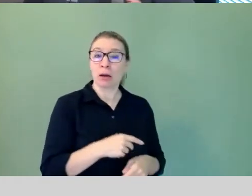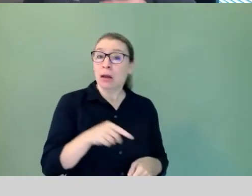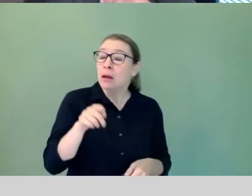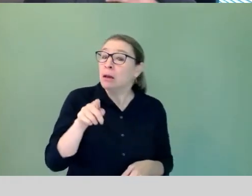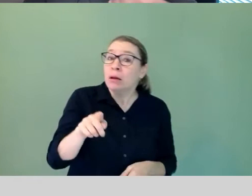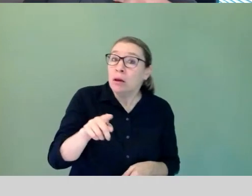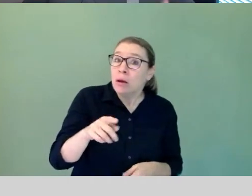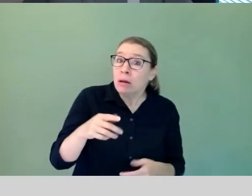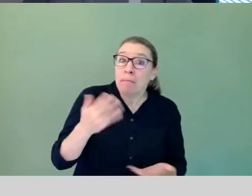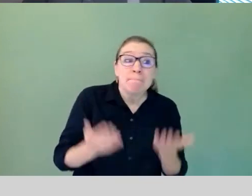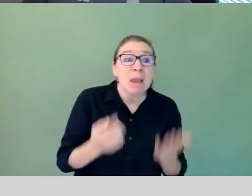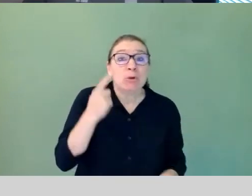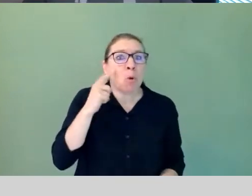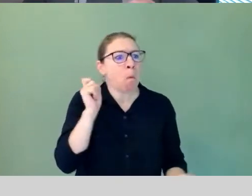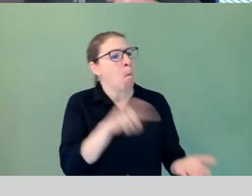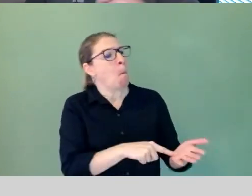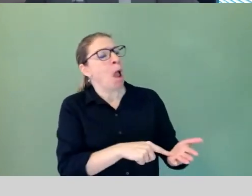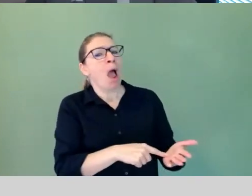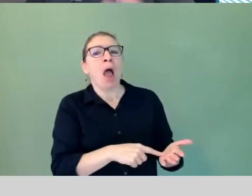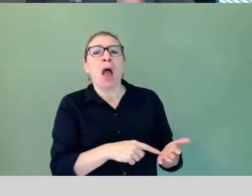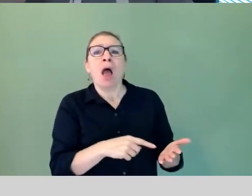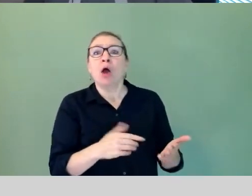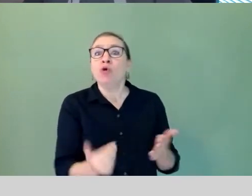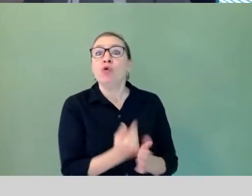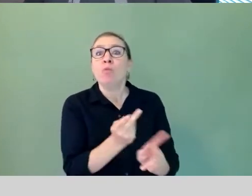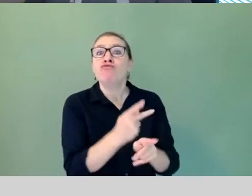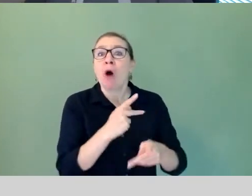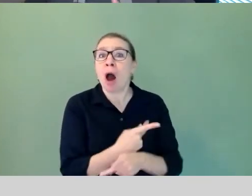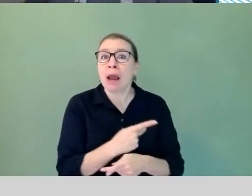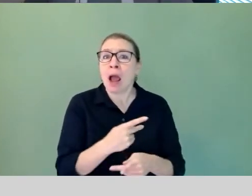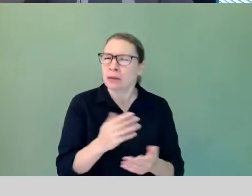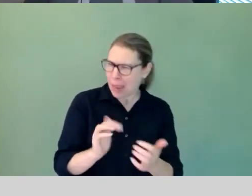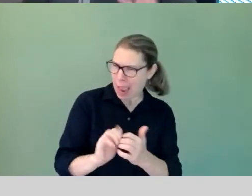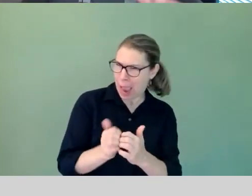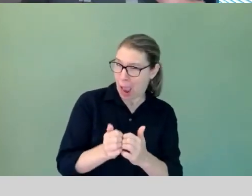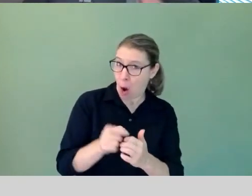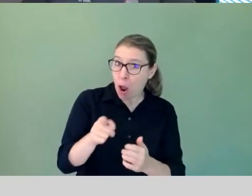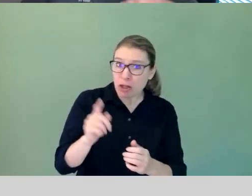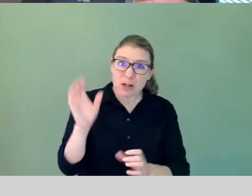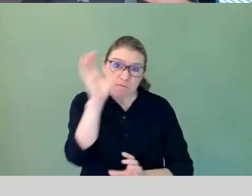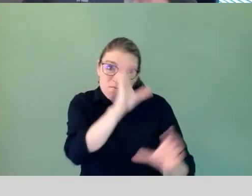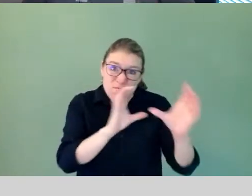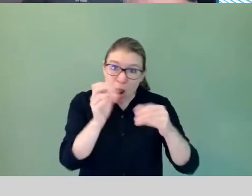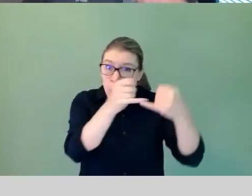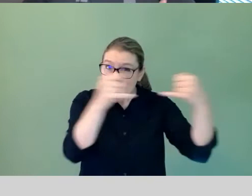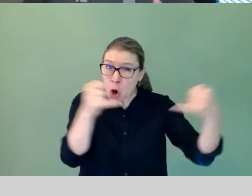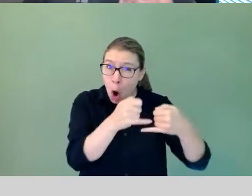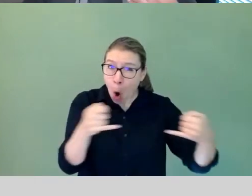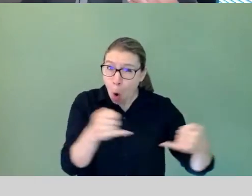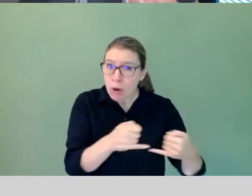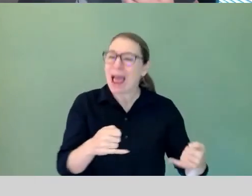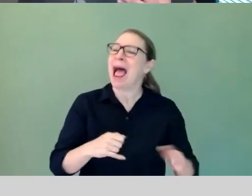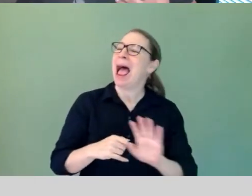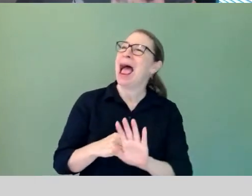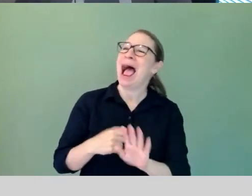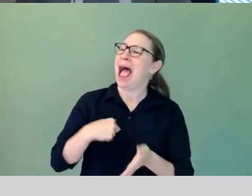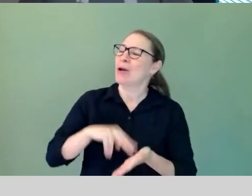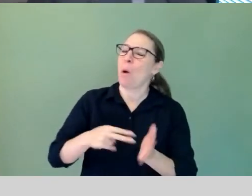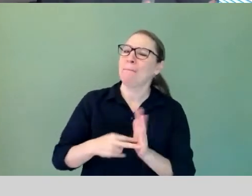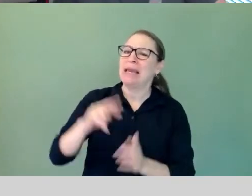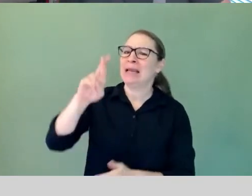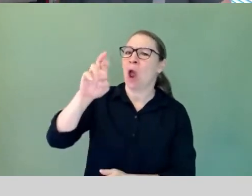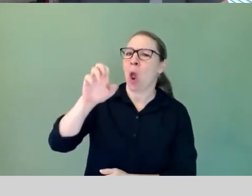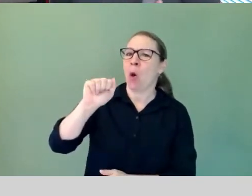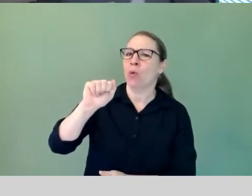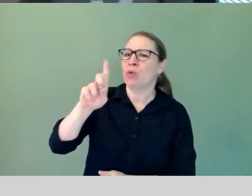code just by browsing the source code? And I don't mean going on GitHub and reading the README. READMEs count as technical